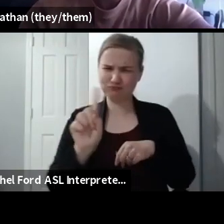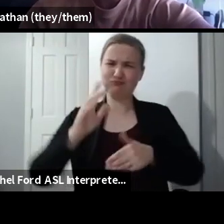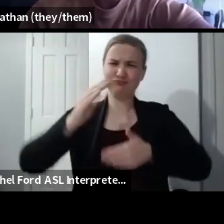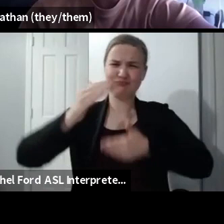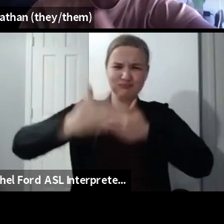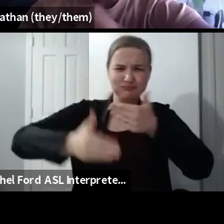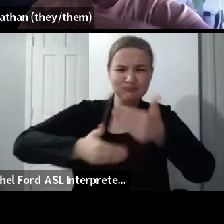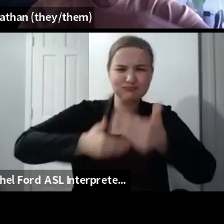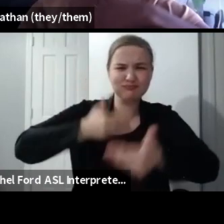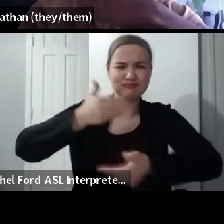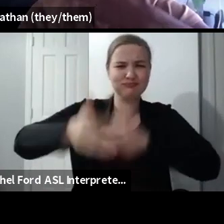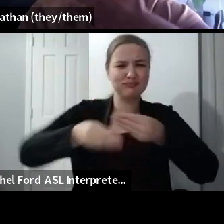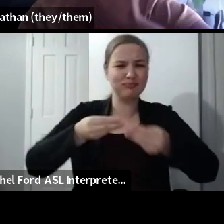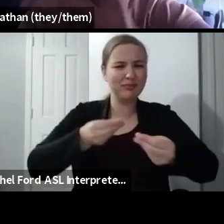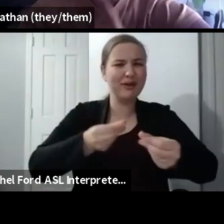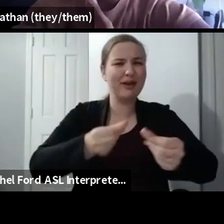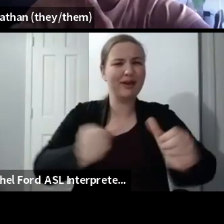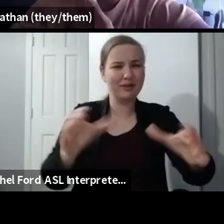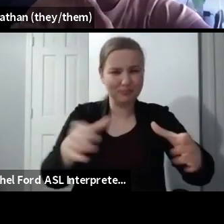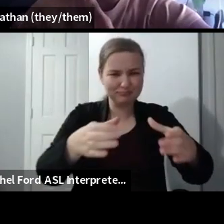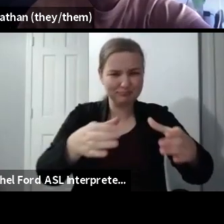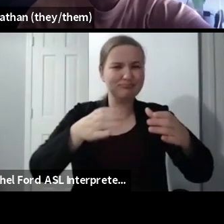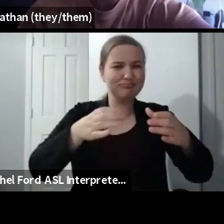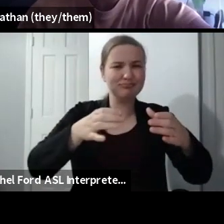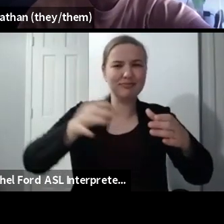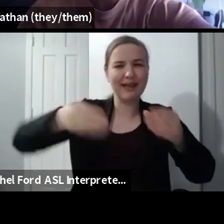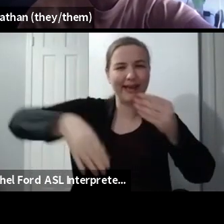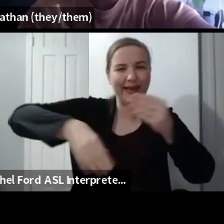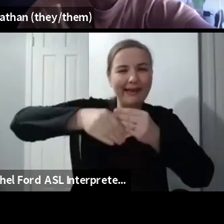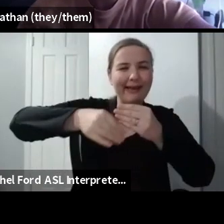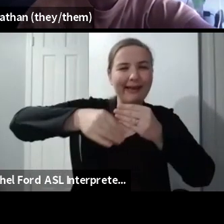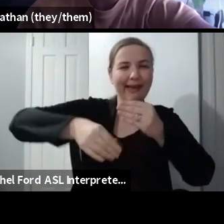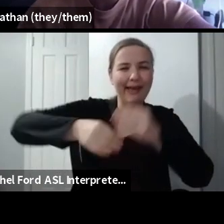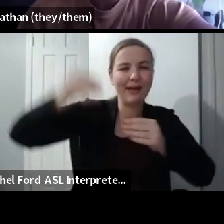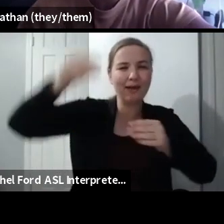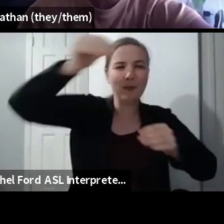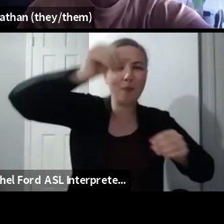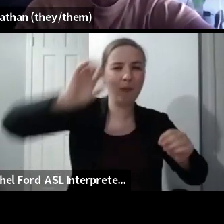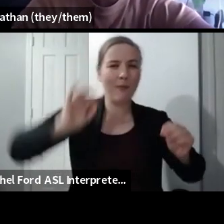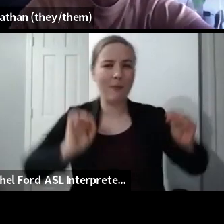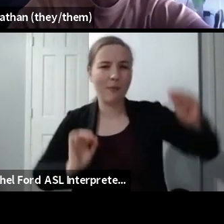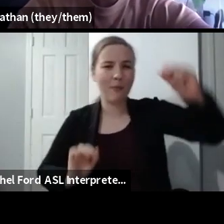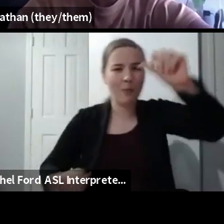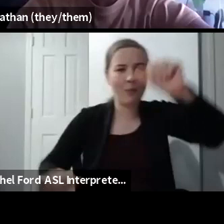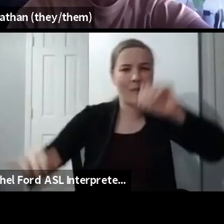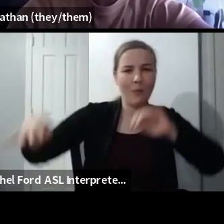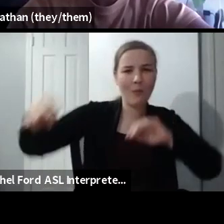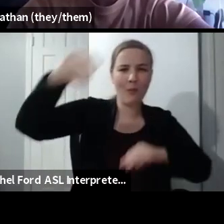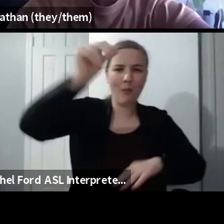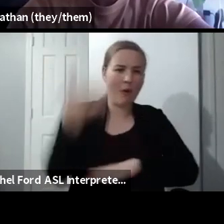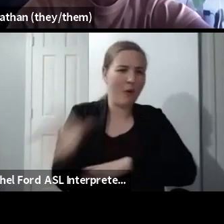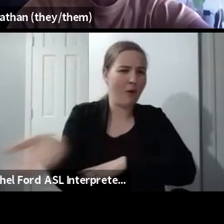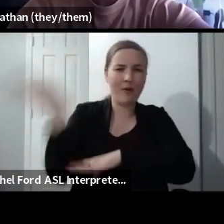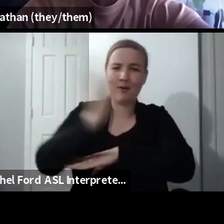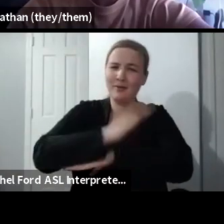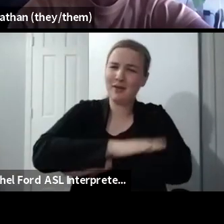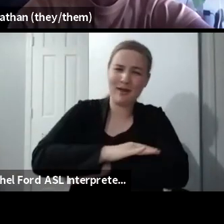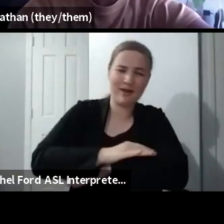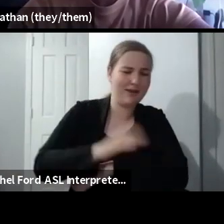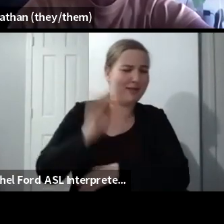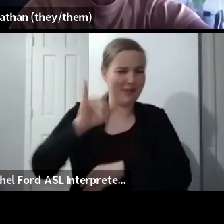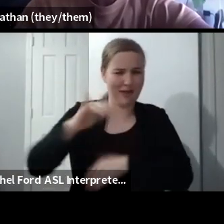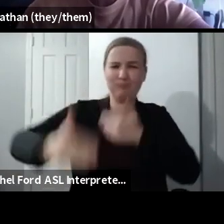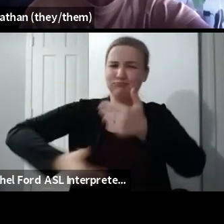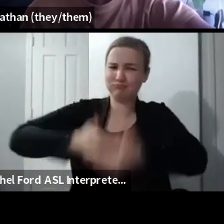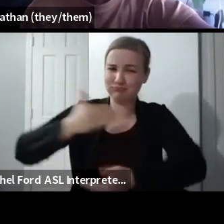hour. I love to watch a slow process go and let a pot sit. That means we're coming to your house, Jonathan. I'm